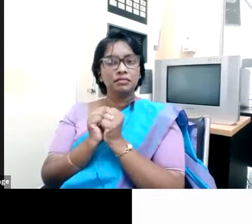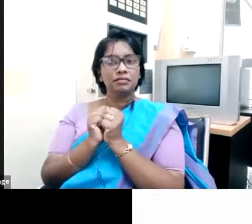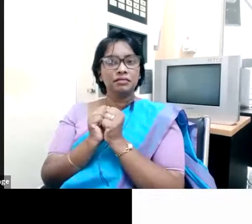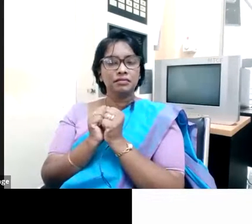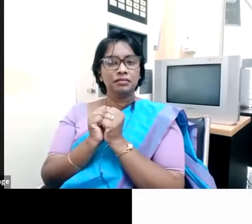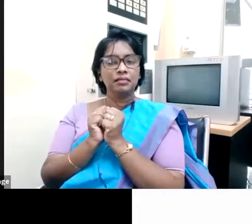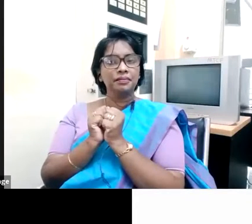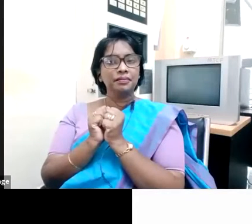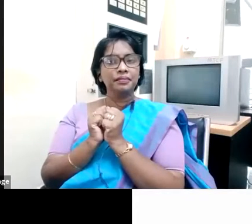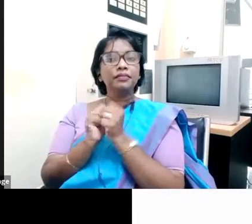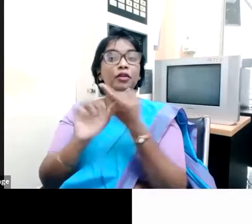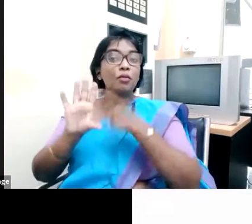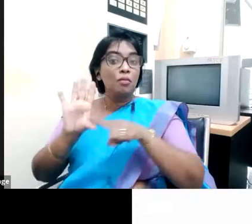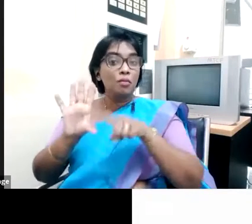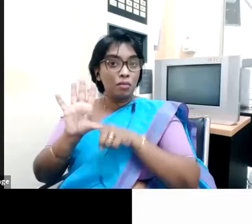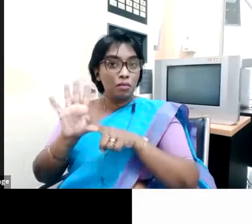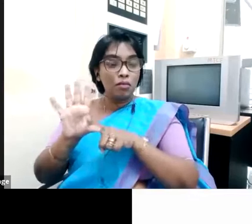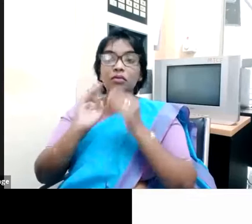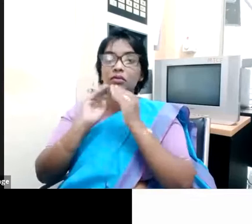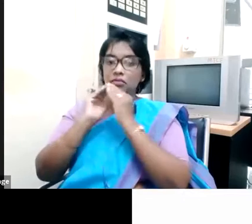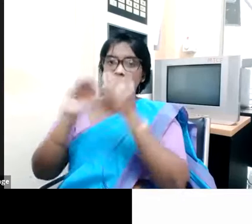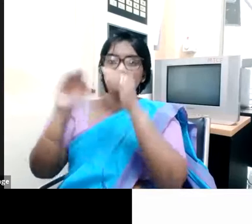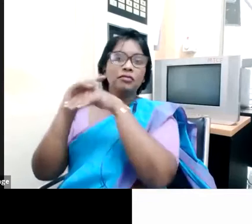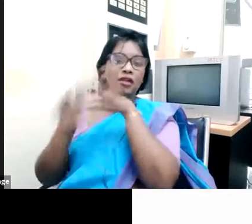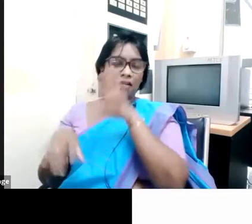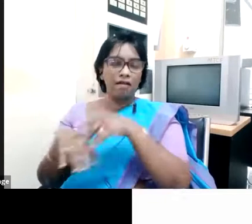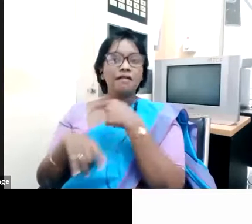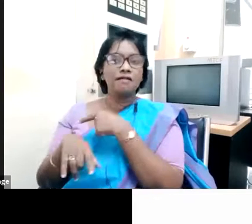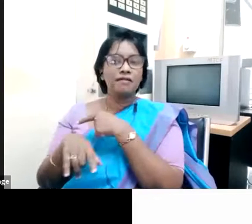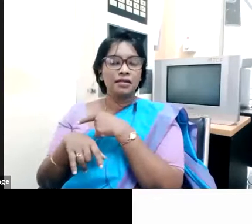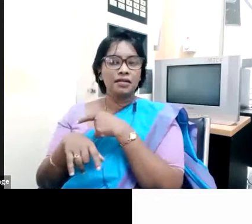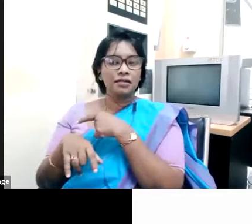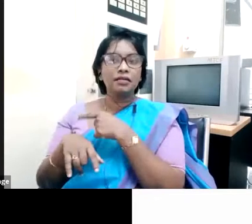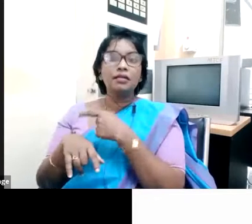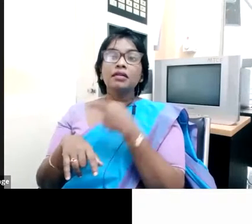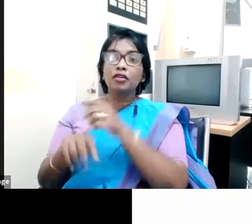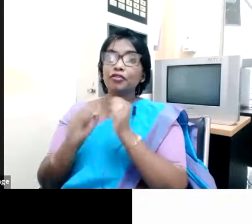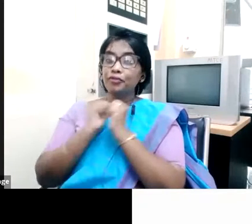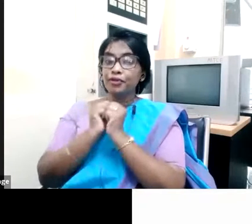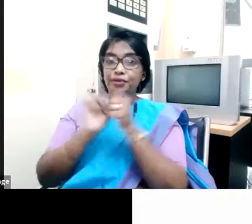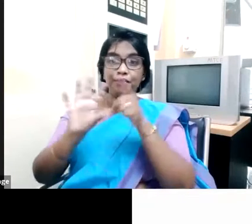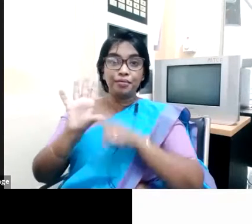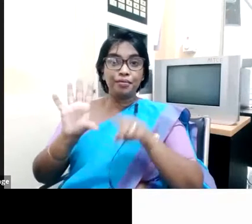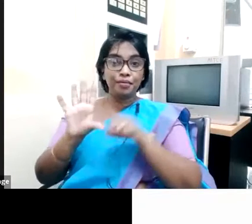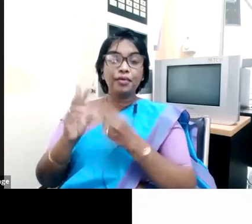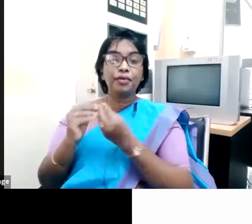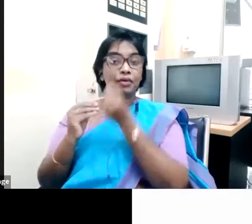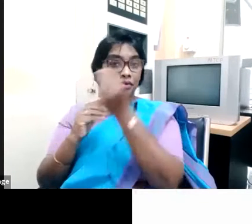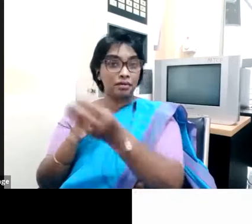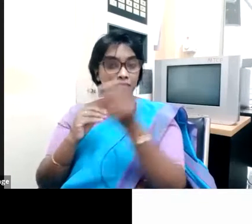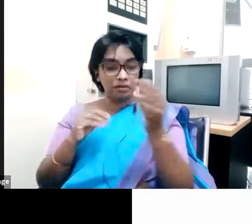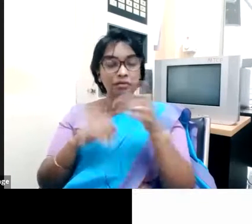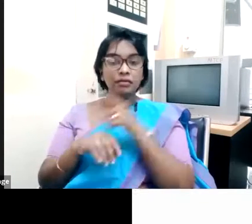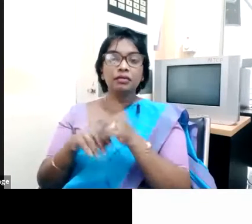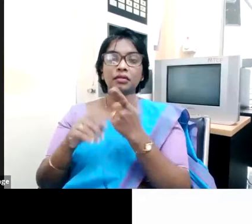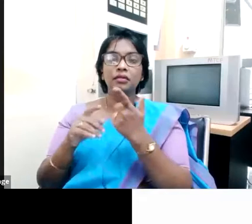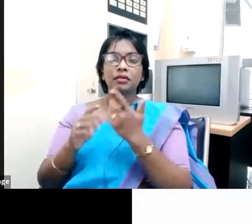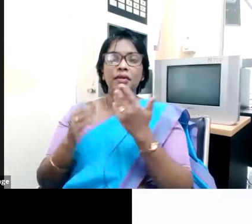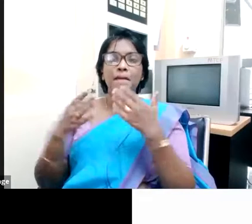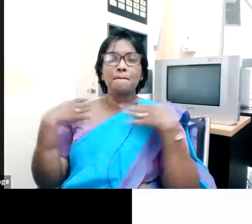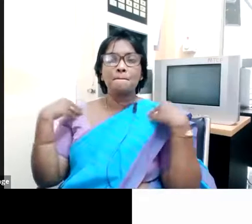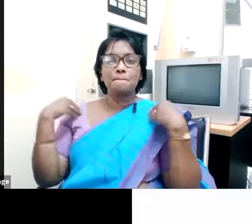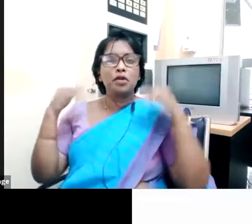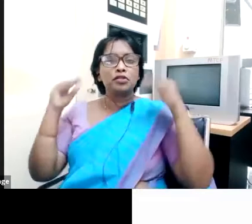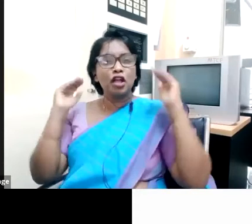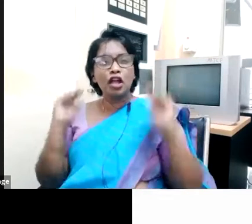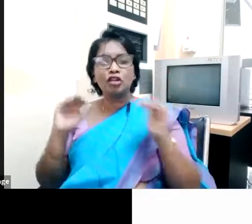we extend vocational training to underprivileged youth. So we have programs where